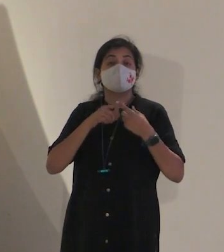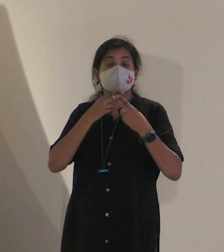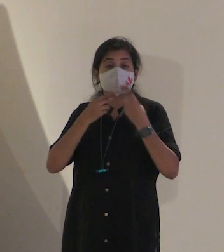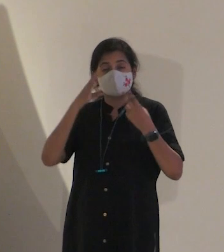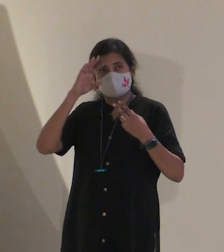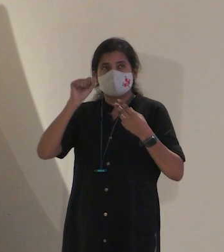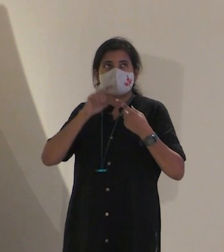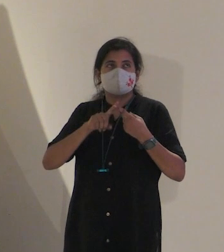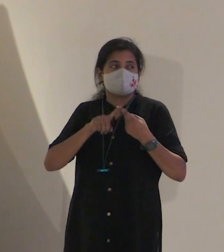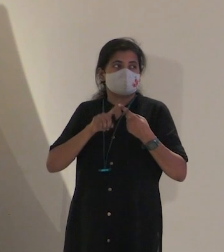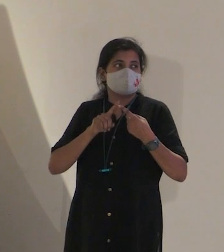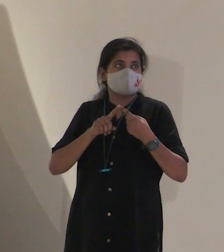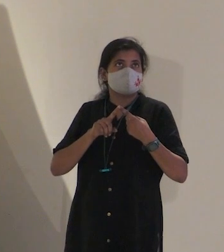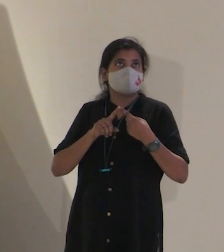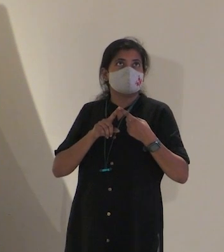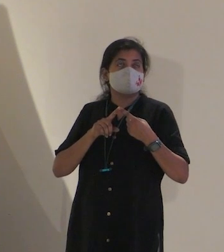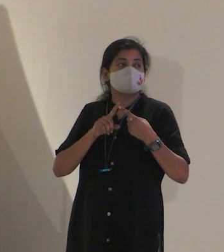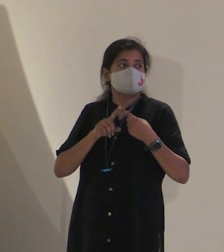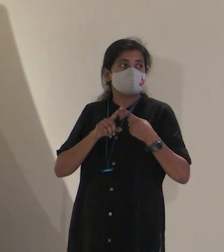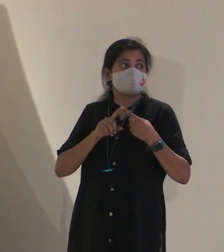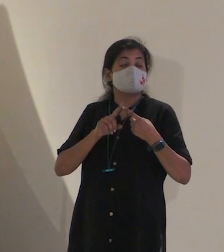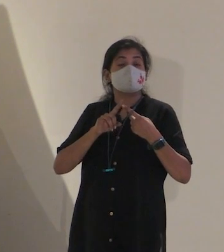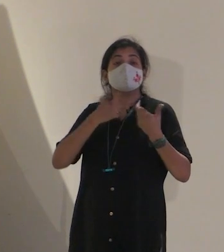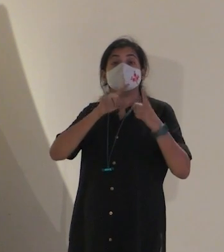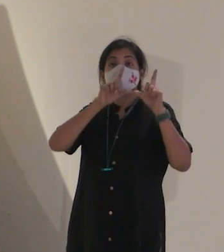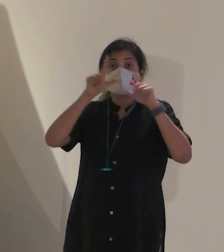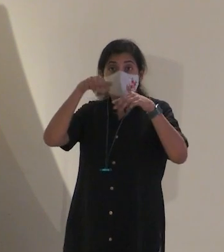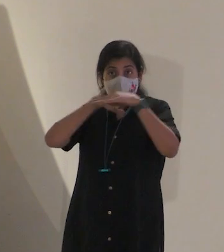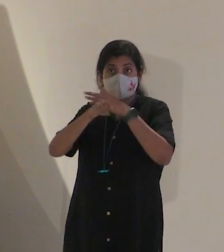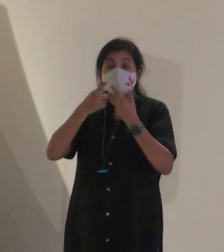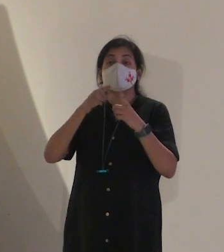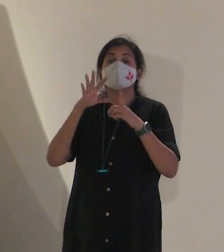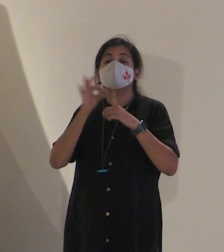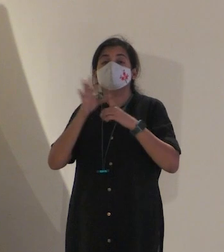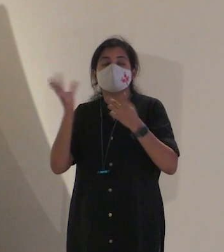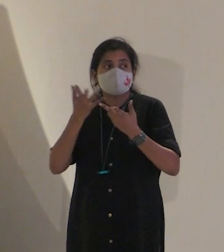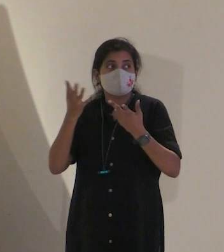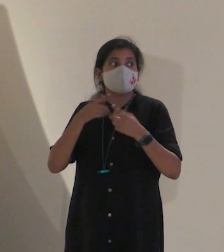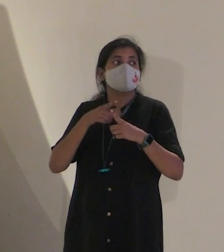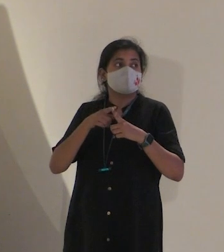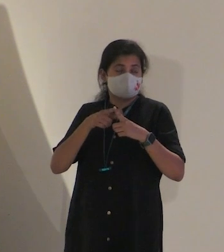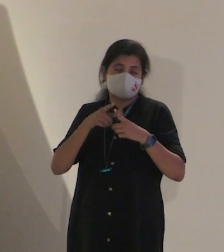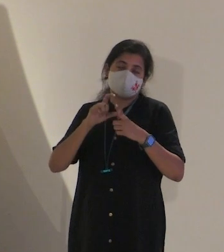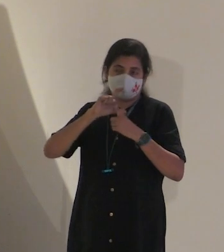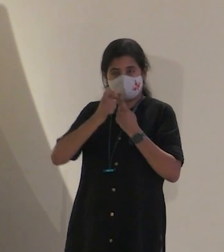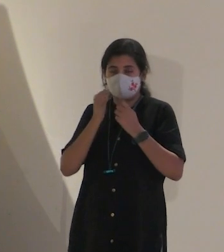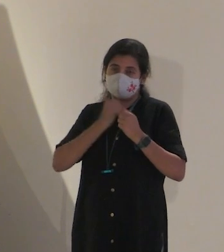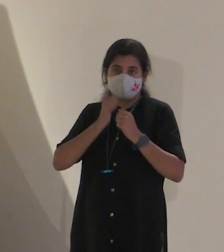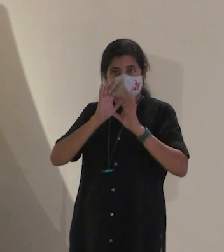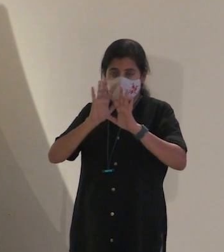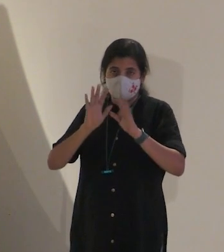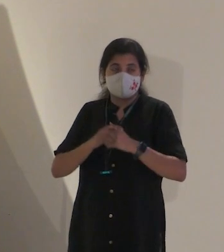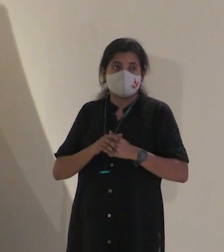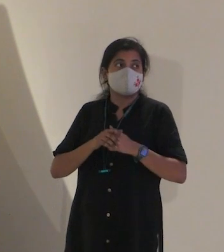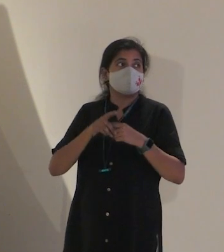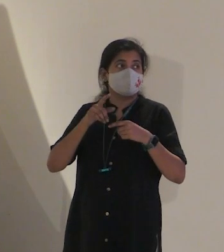said, there is something called the museum movement in India. Everybody keeps referring, even the Ministry of Culture refers to it. And by the way, I think I should